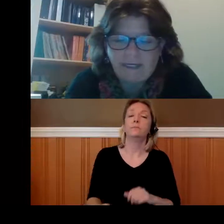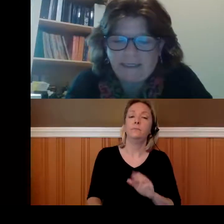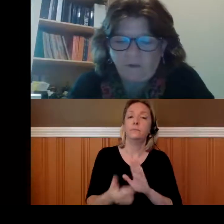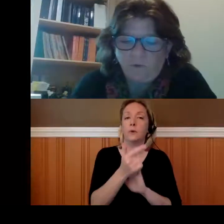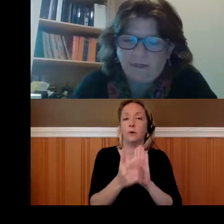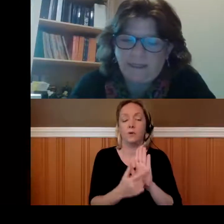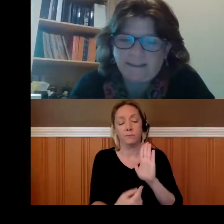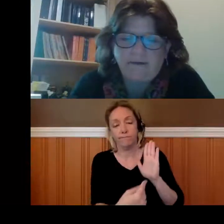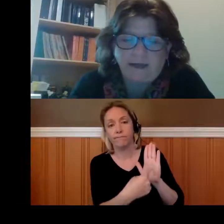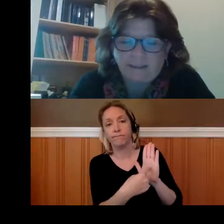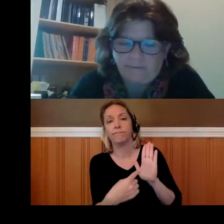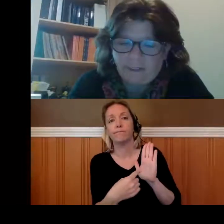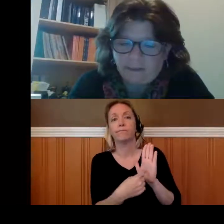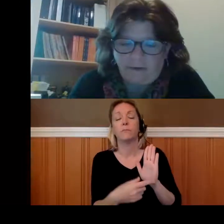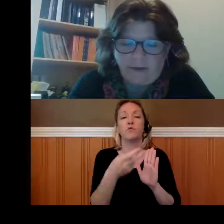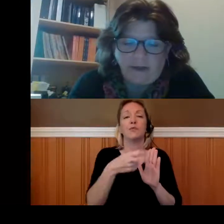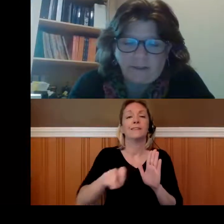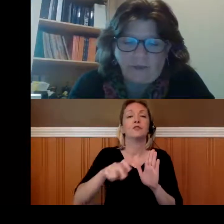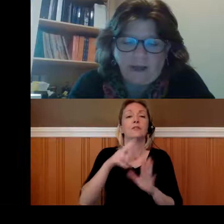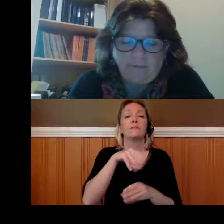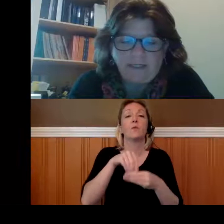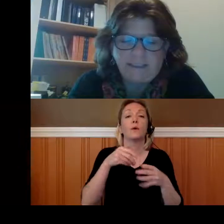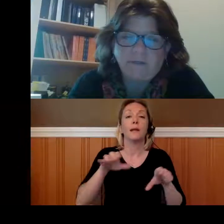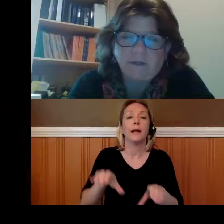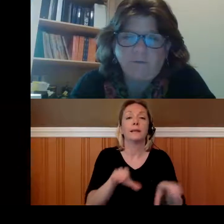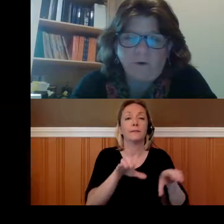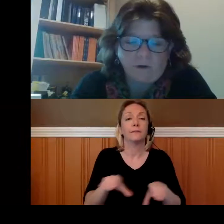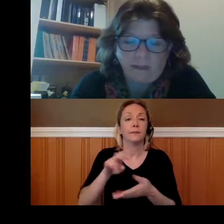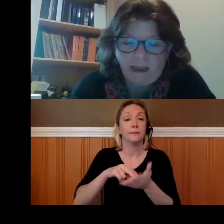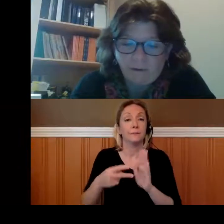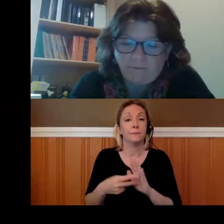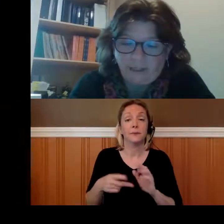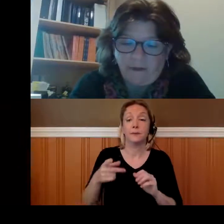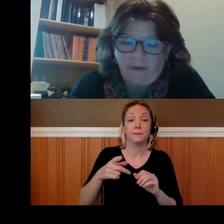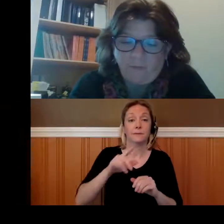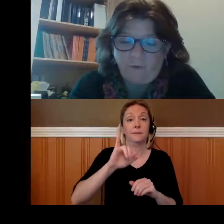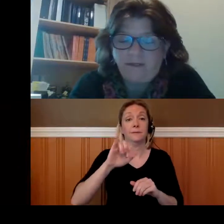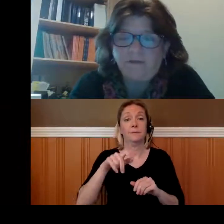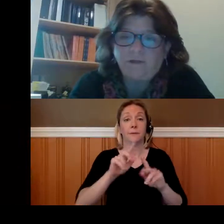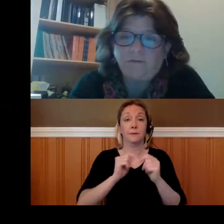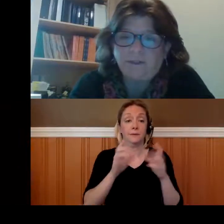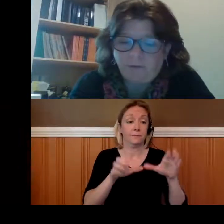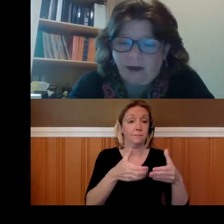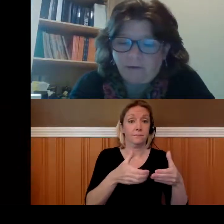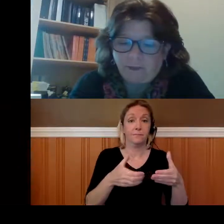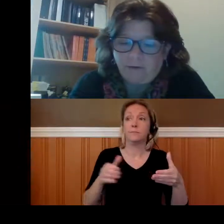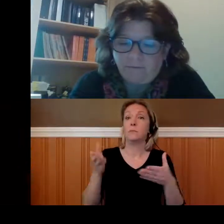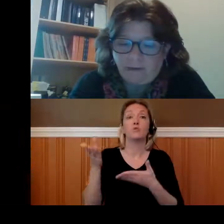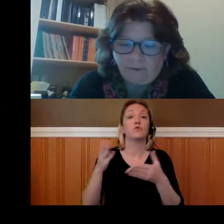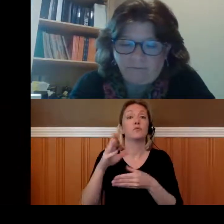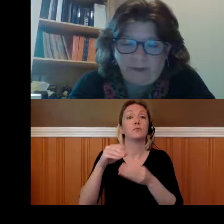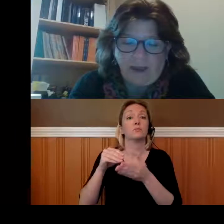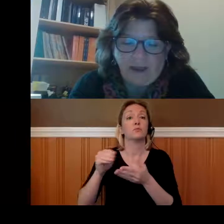is a coordinated set of activities. So the IEP team is going to work collaboratively with the other service providers that are